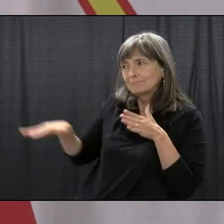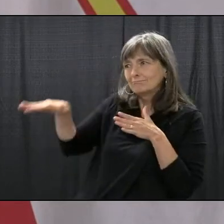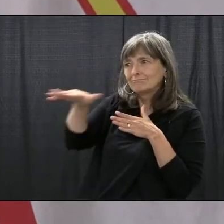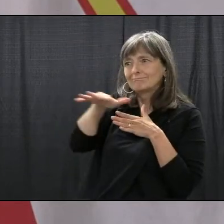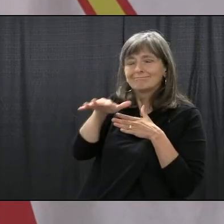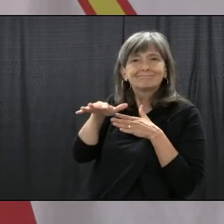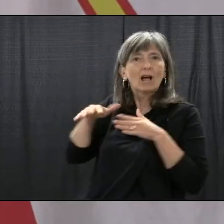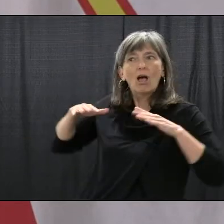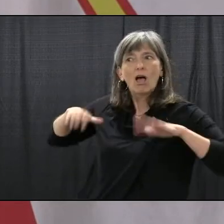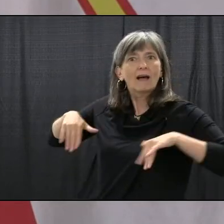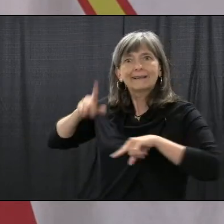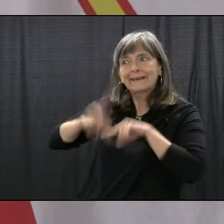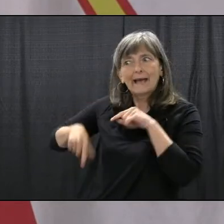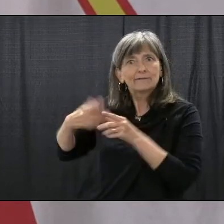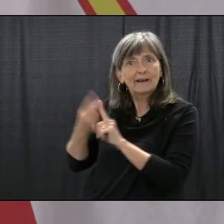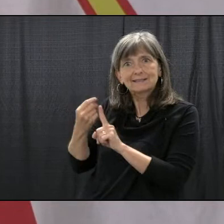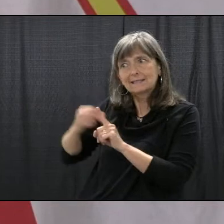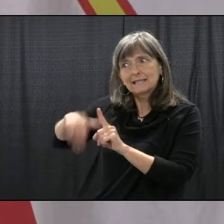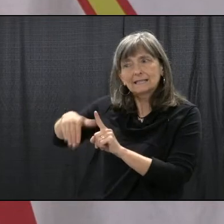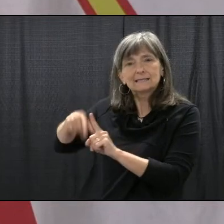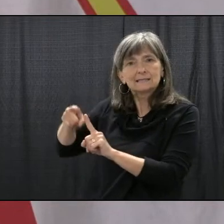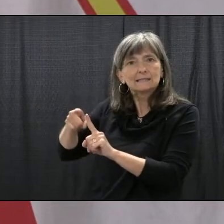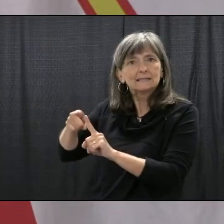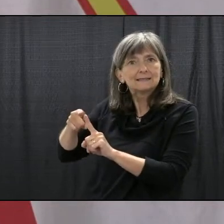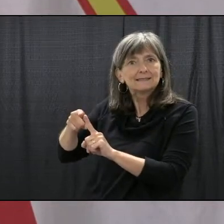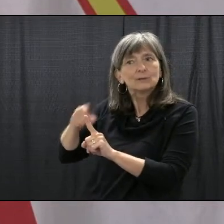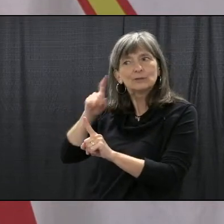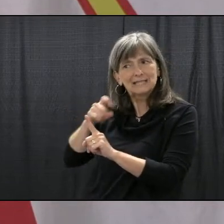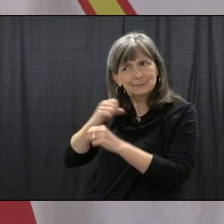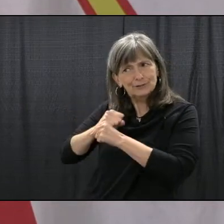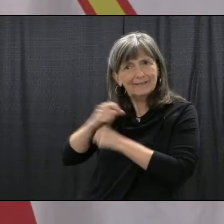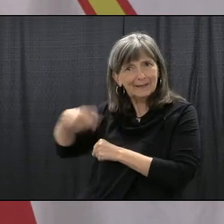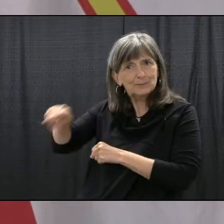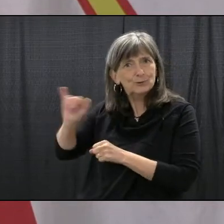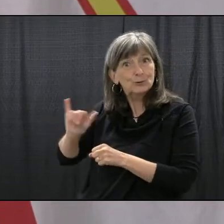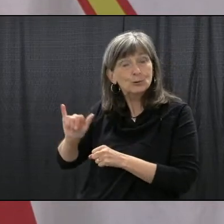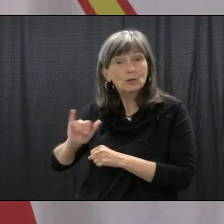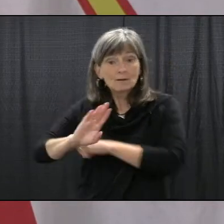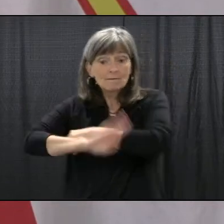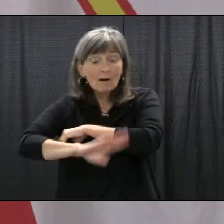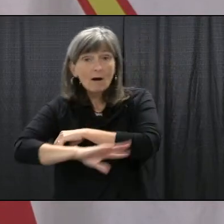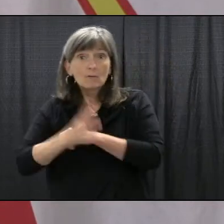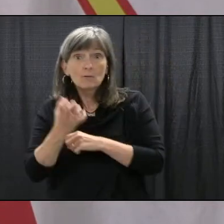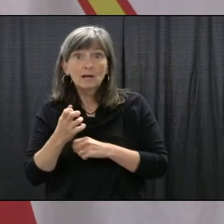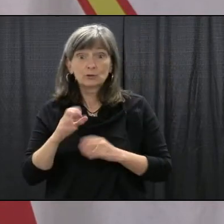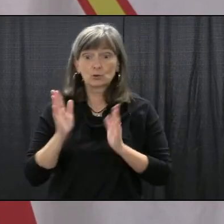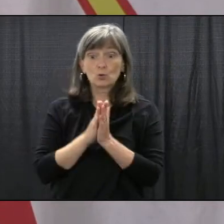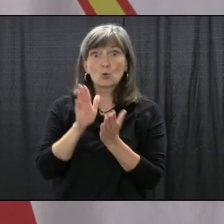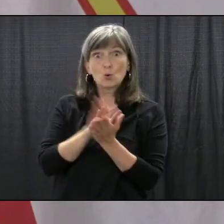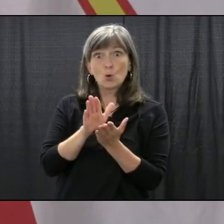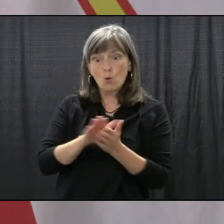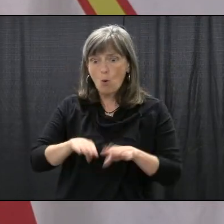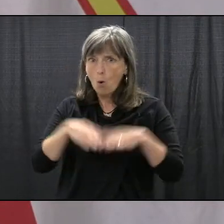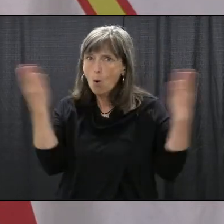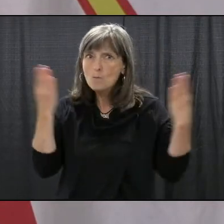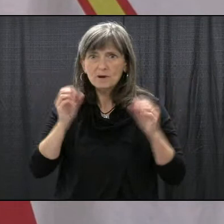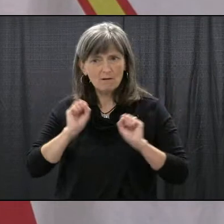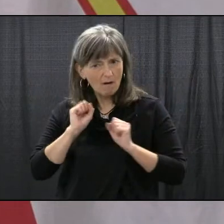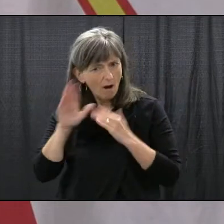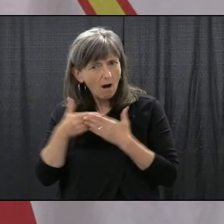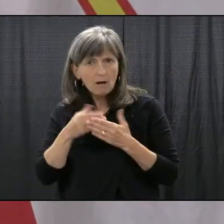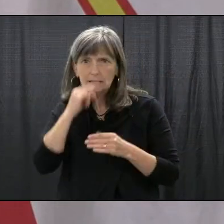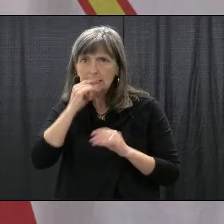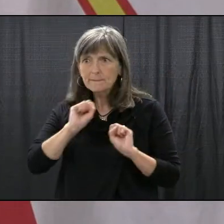vaccine. We want to have all children back in school in September, businesses open, and life relatively back to